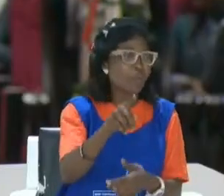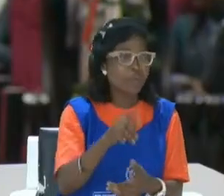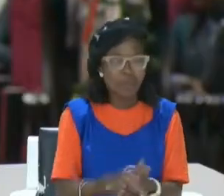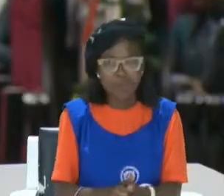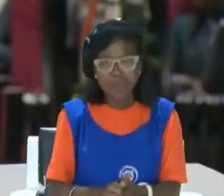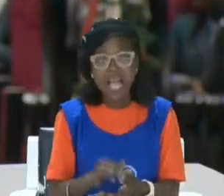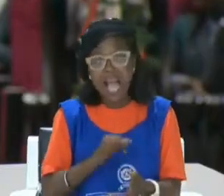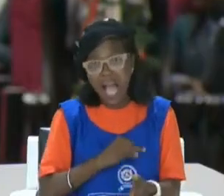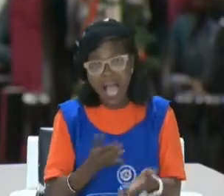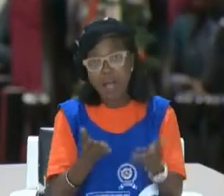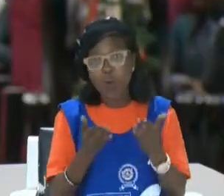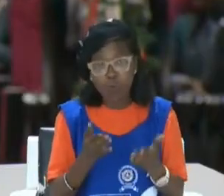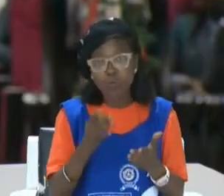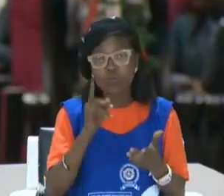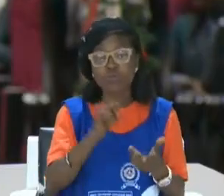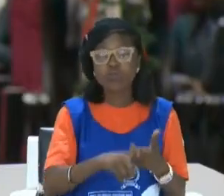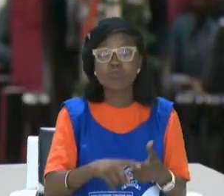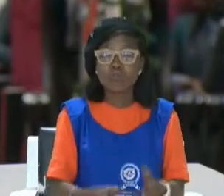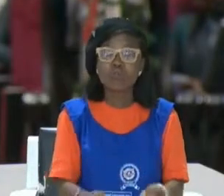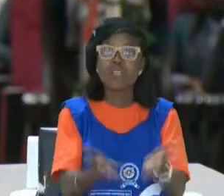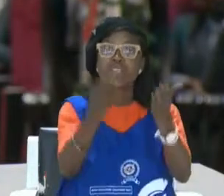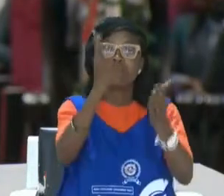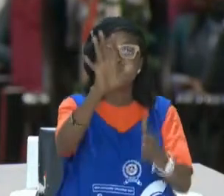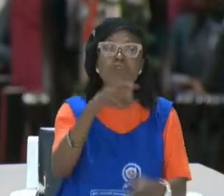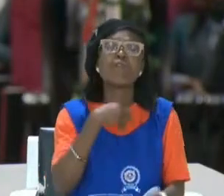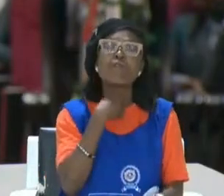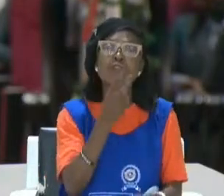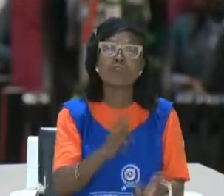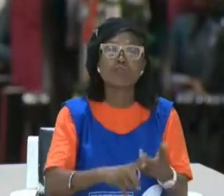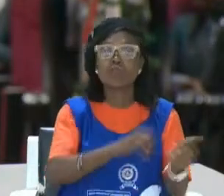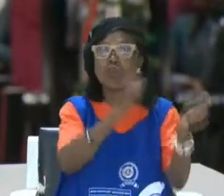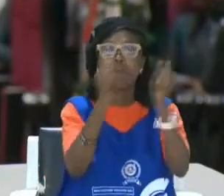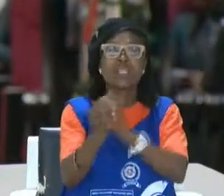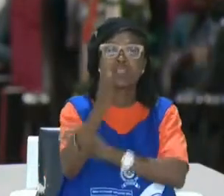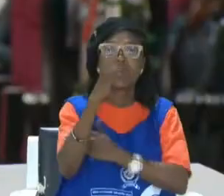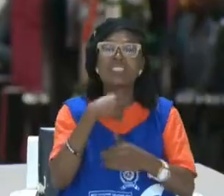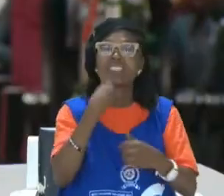I want you to lift your voice to the Almighty God and say, Father,